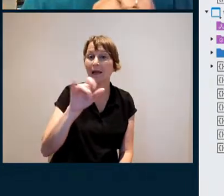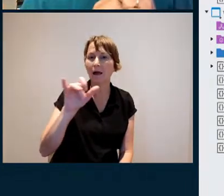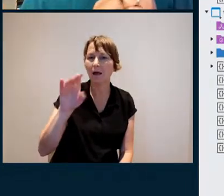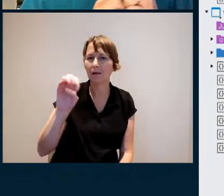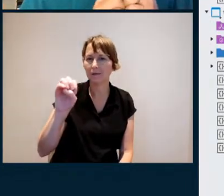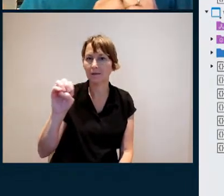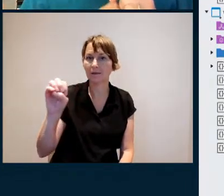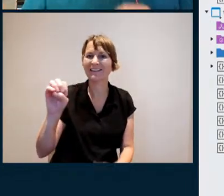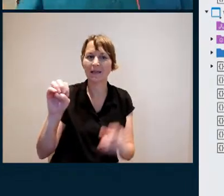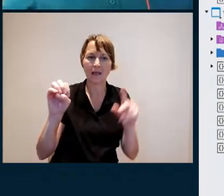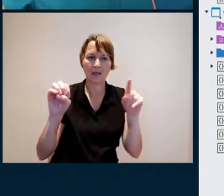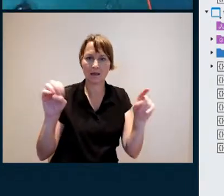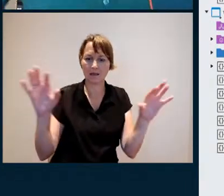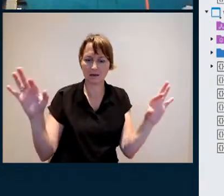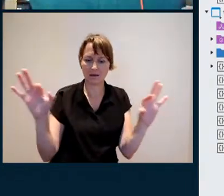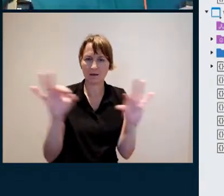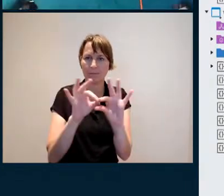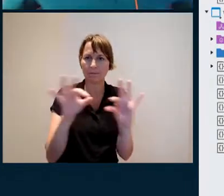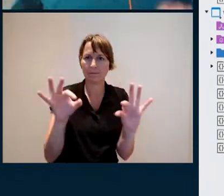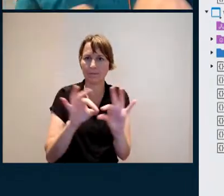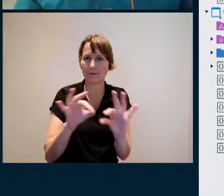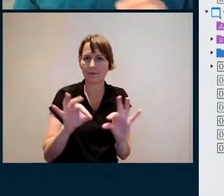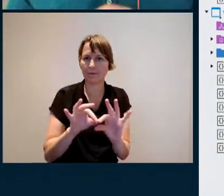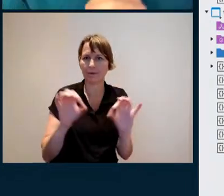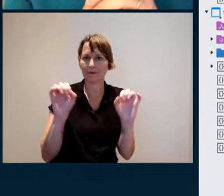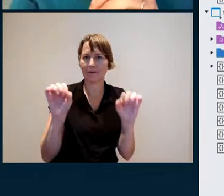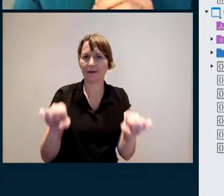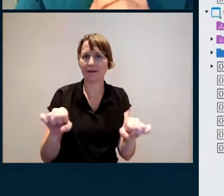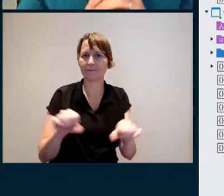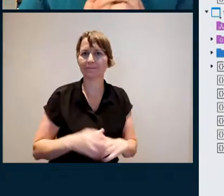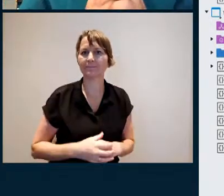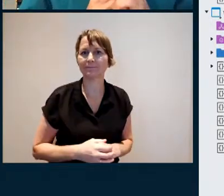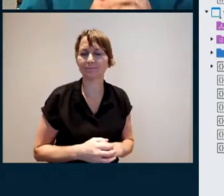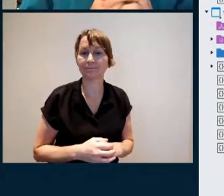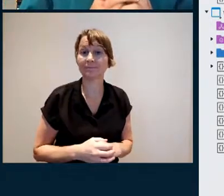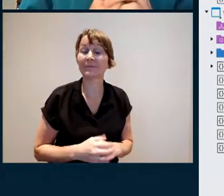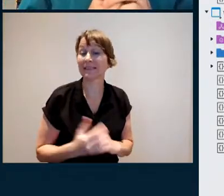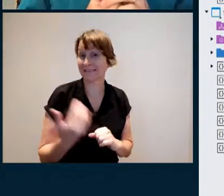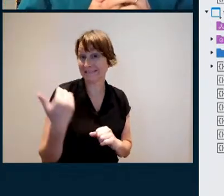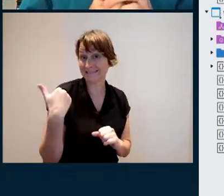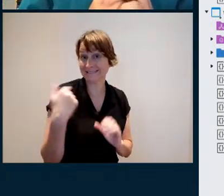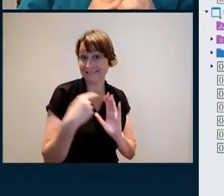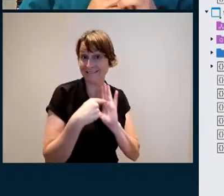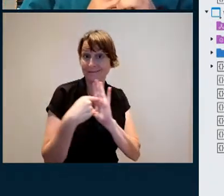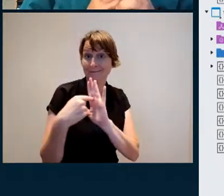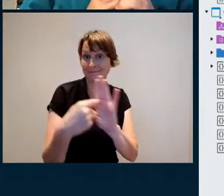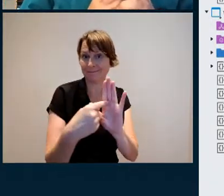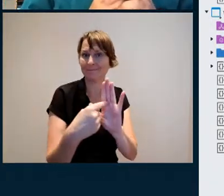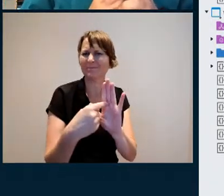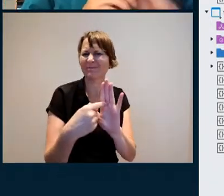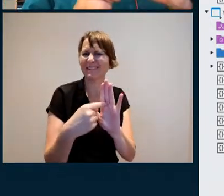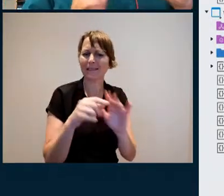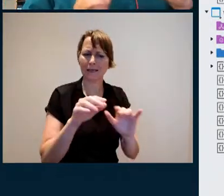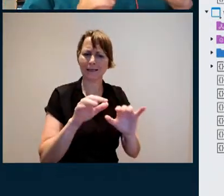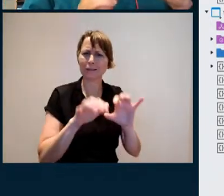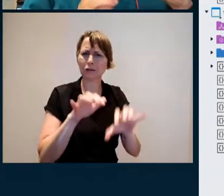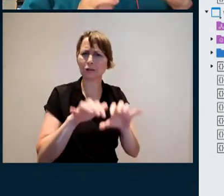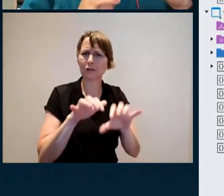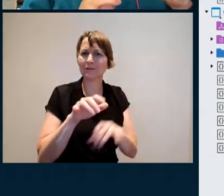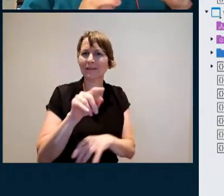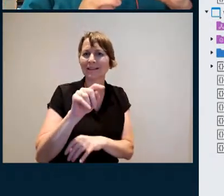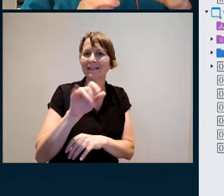together. So in the example I did, where I just did Thai run, it just